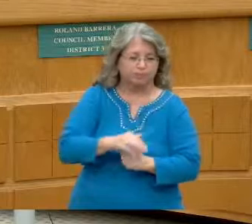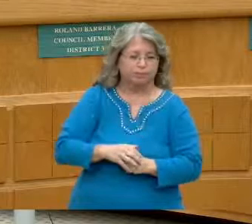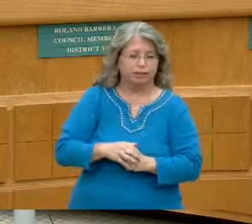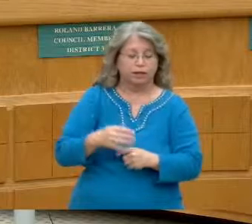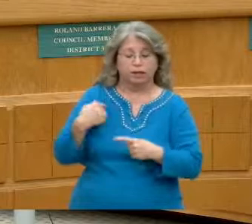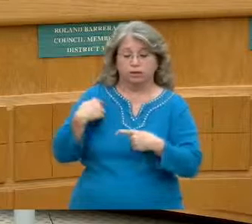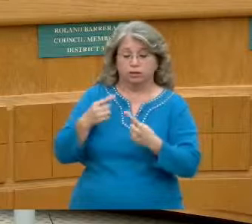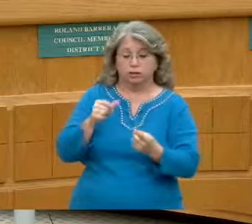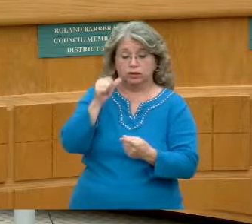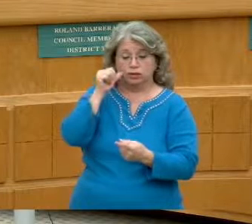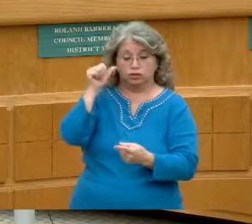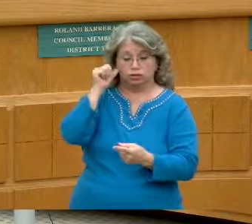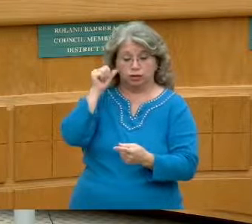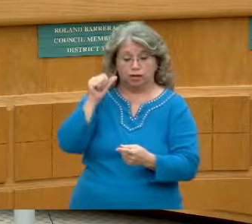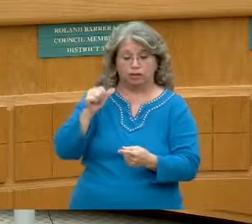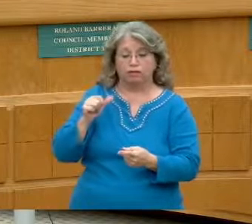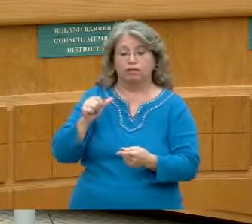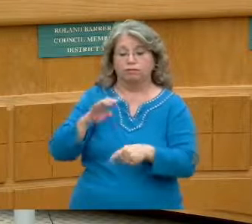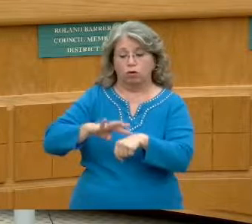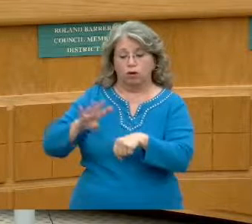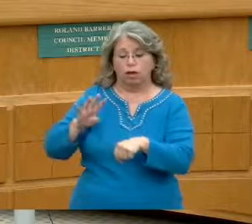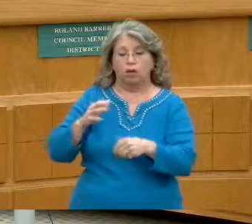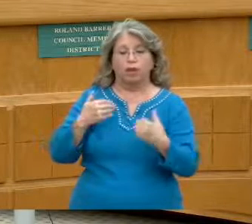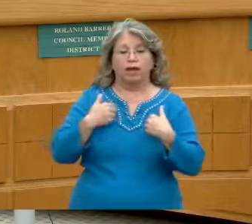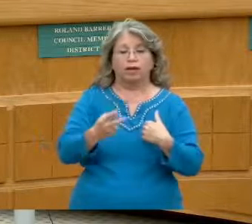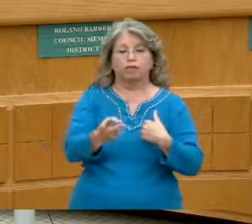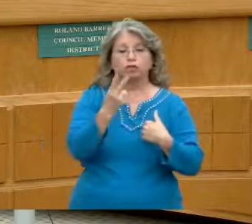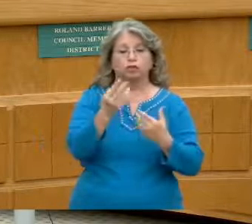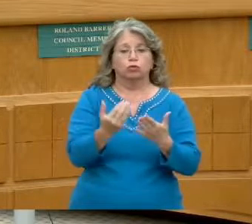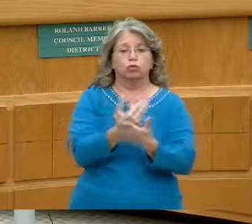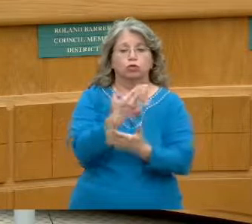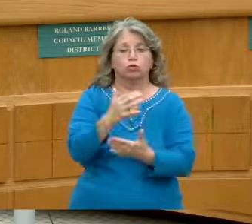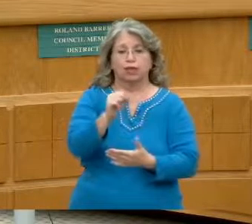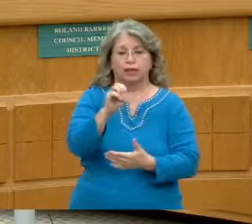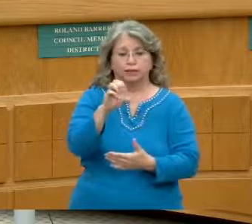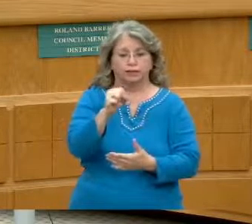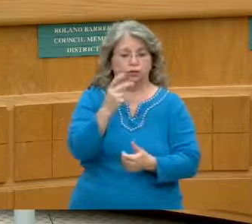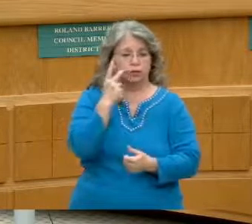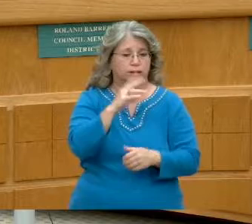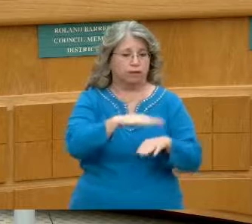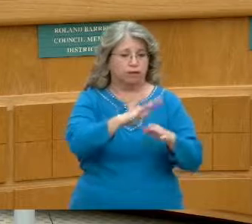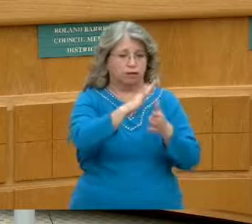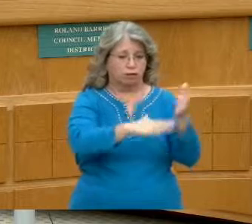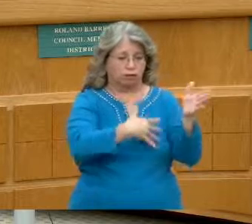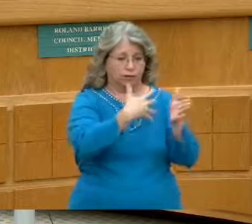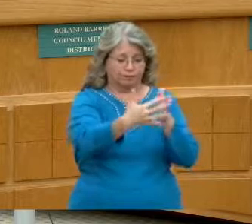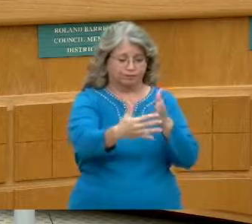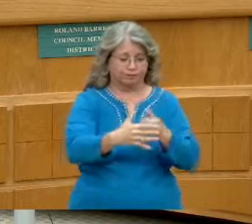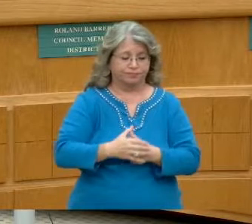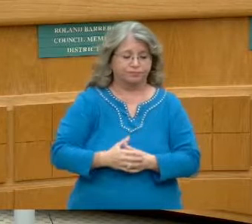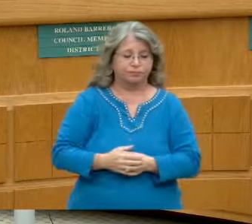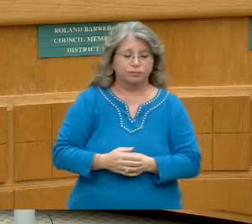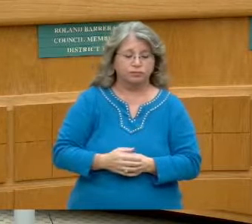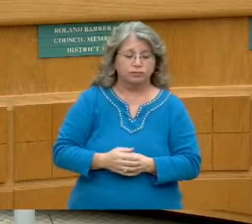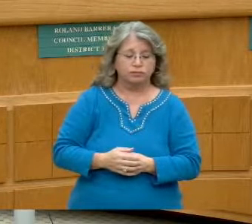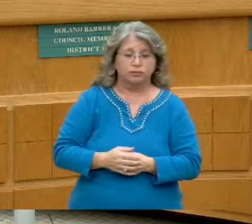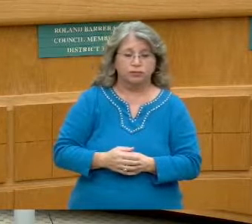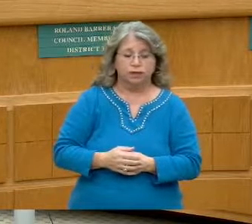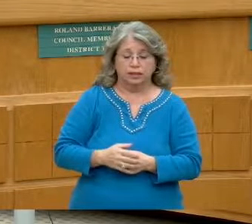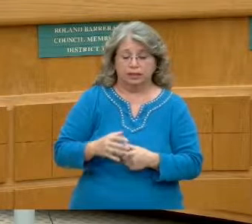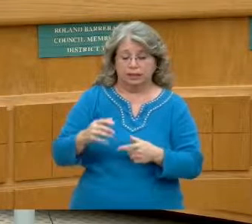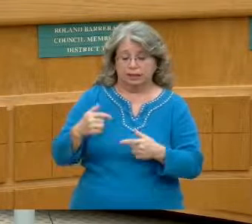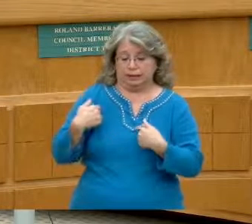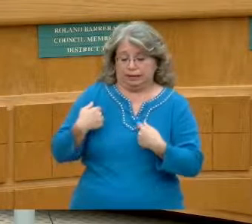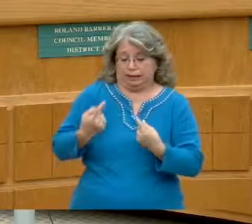we are reporting 2 additional cases. You can see on our graph here. This last week has been much better. We